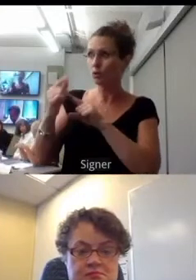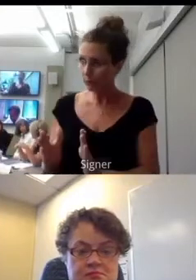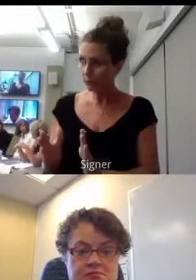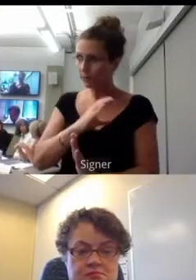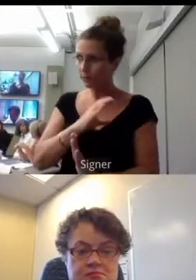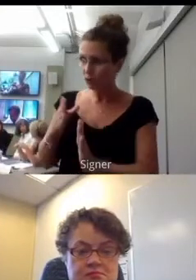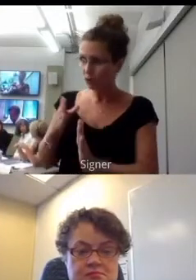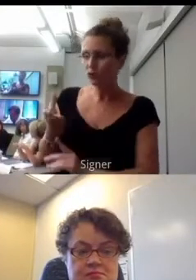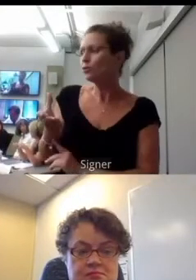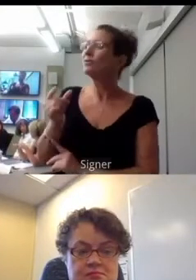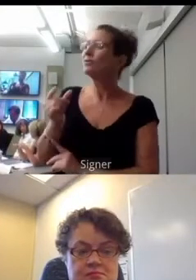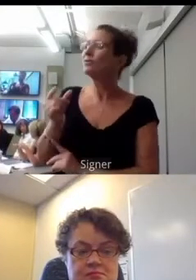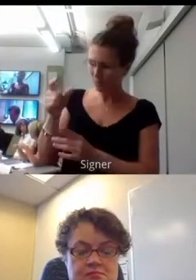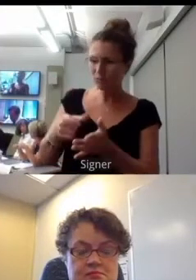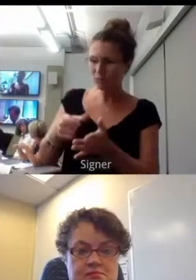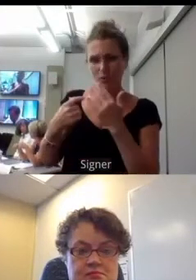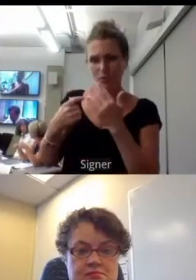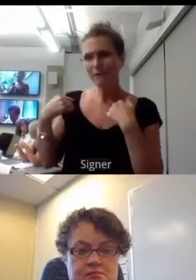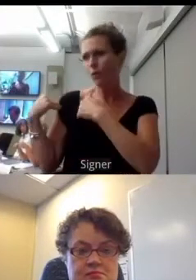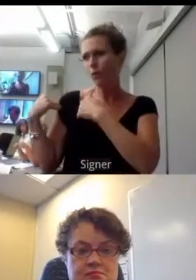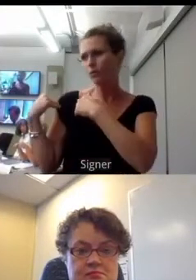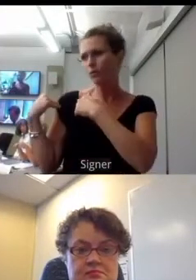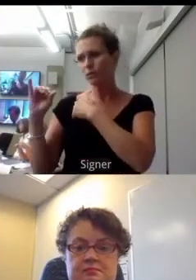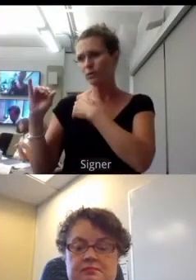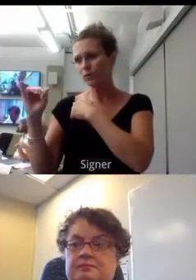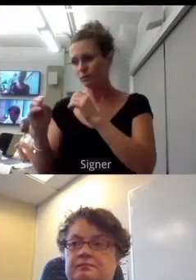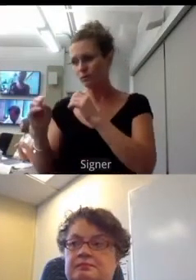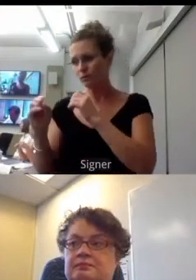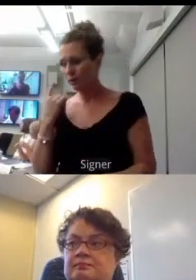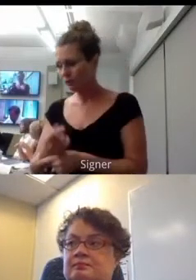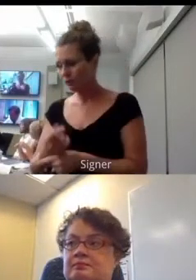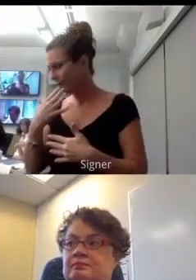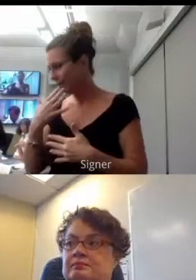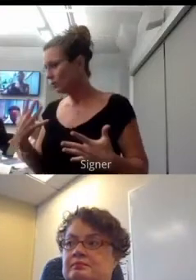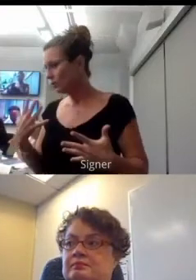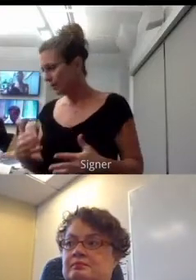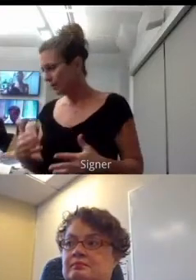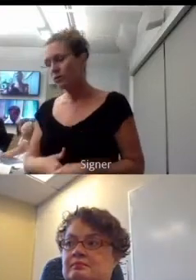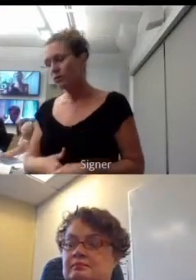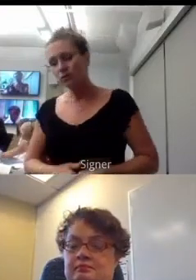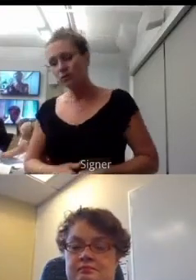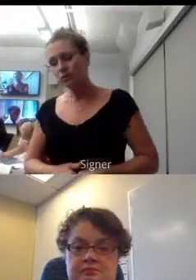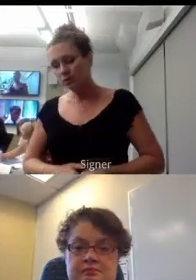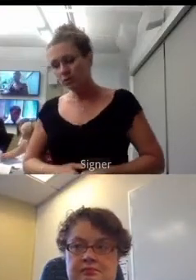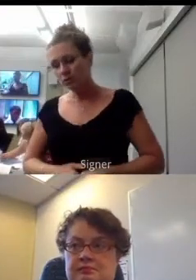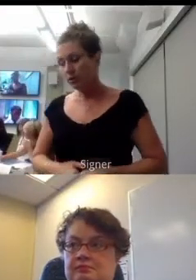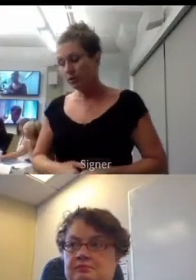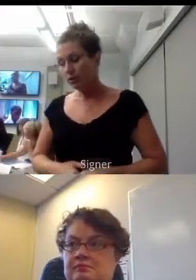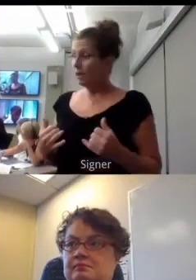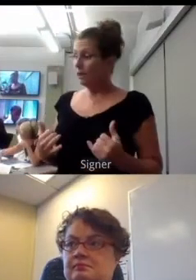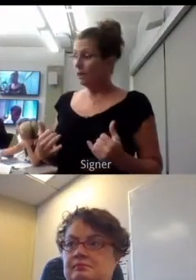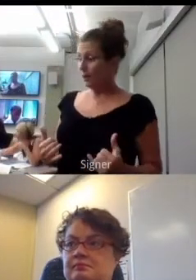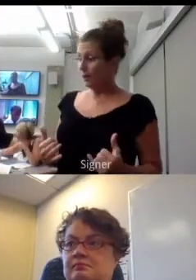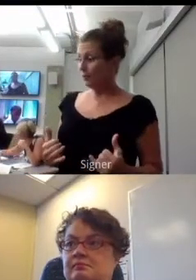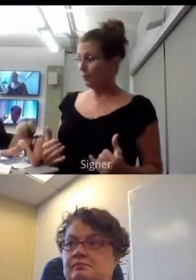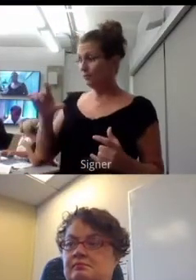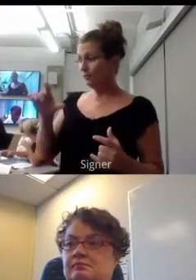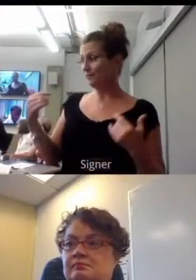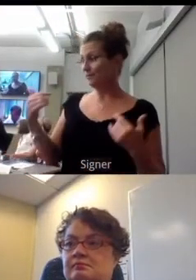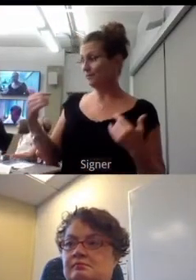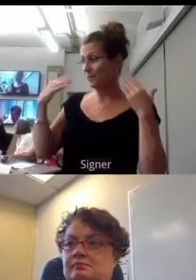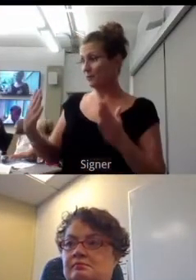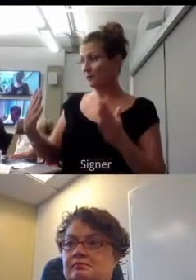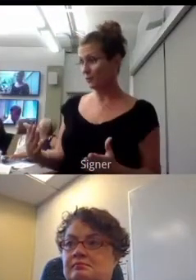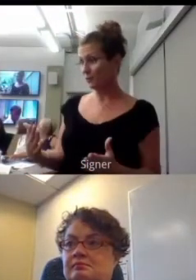Right. Okay. Well, thank you very much. And now, with that, Minister, we've just completed our chat with